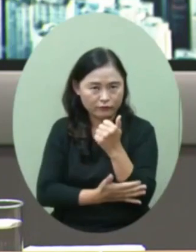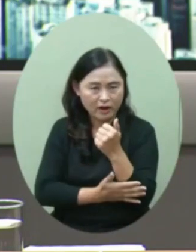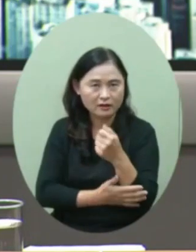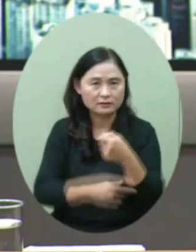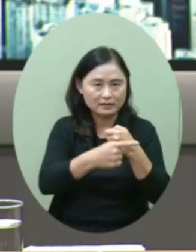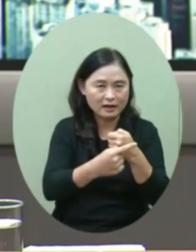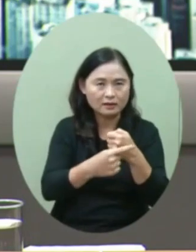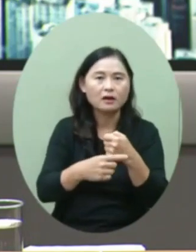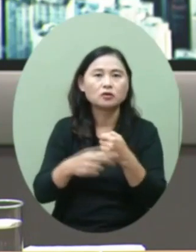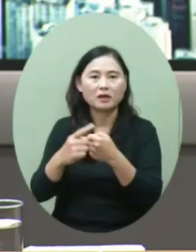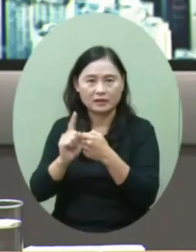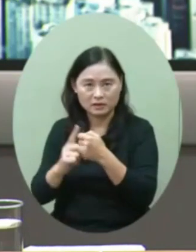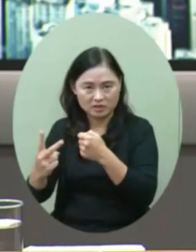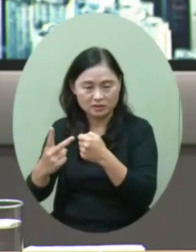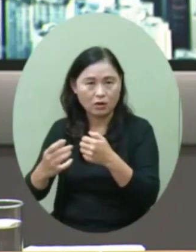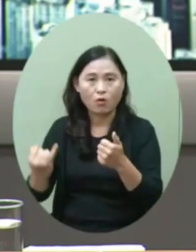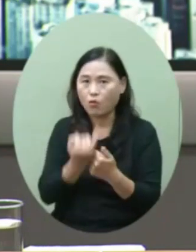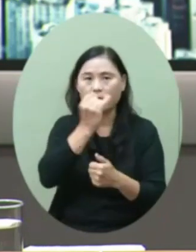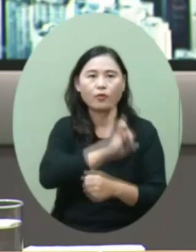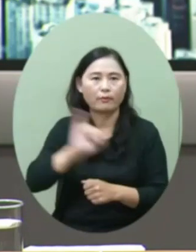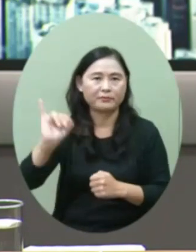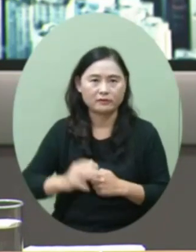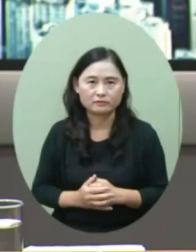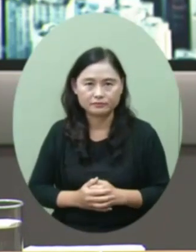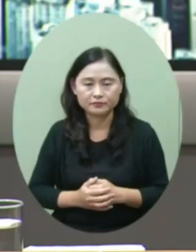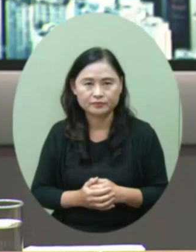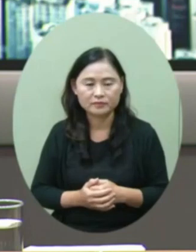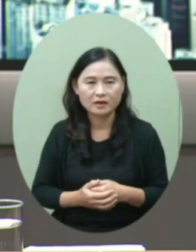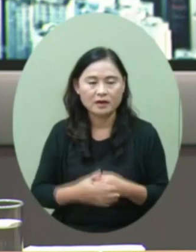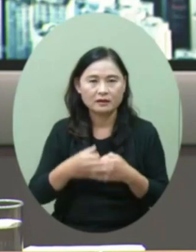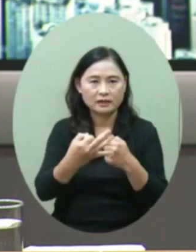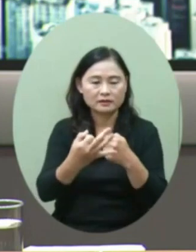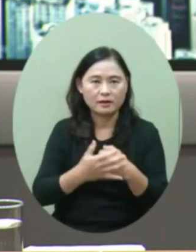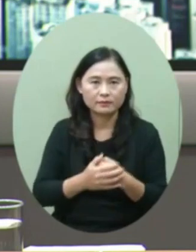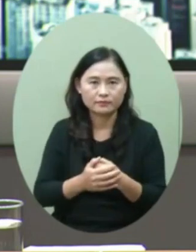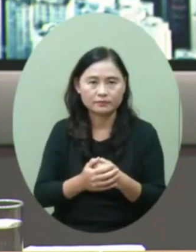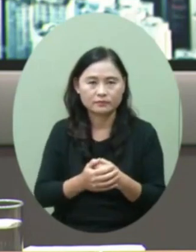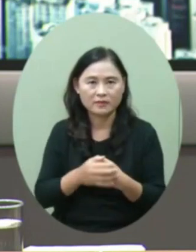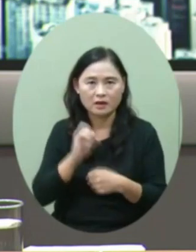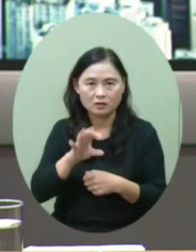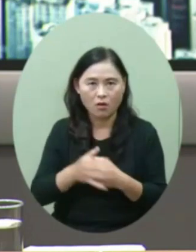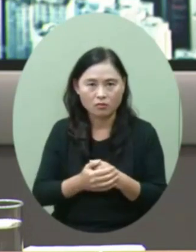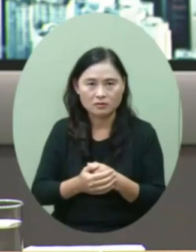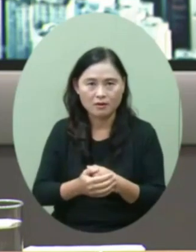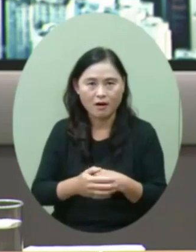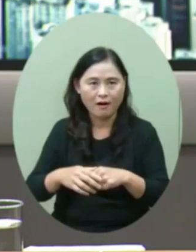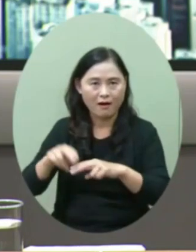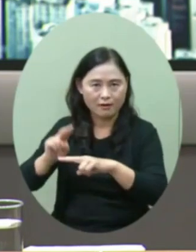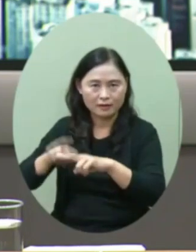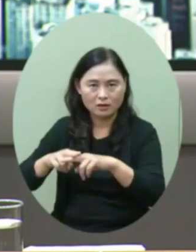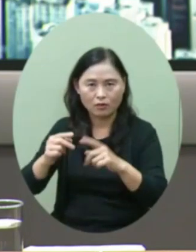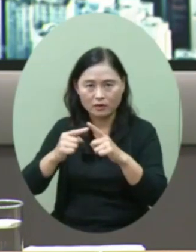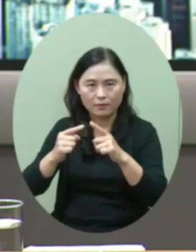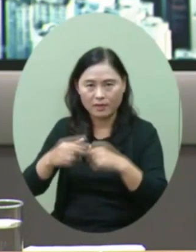in exercising their rights and freedoms, and that is the provisions in Articles 1 and 12 of the Basic Law. Article 3 of the law